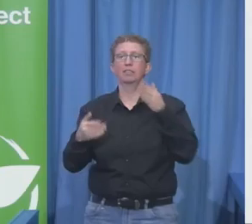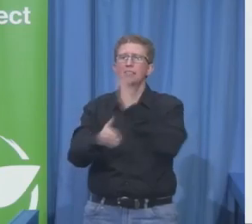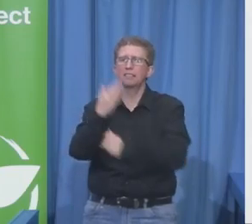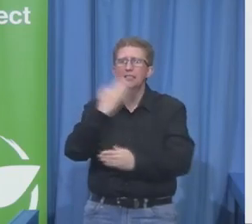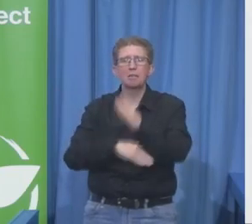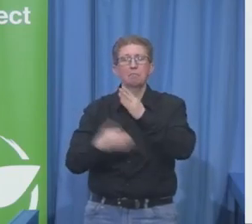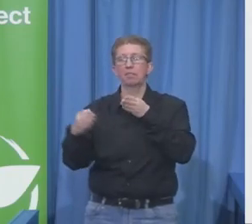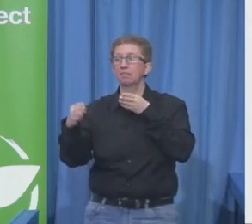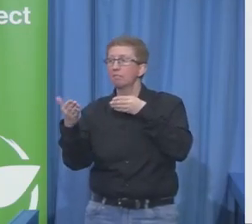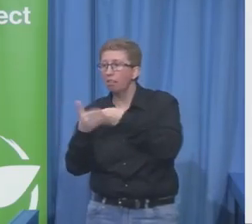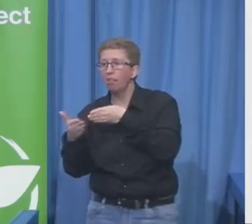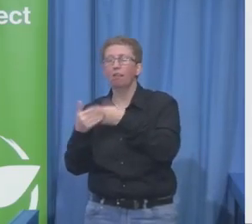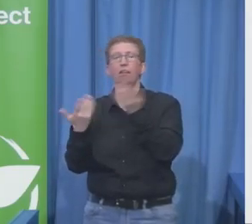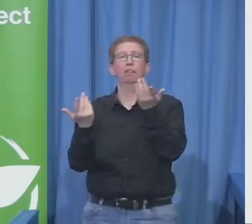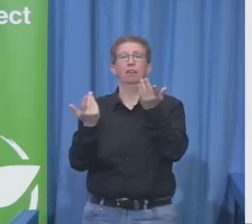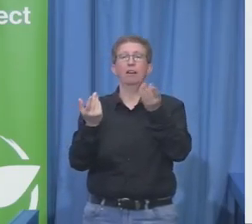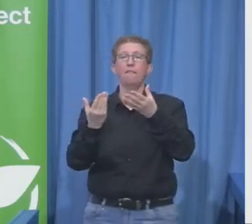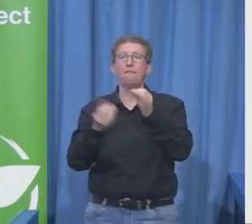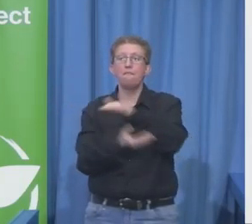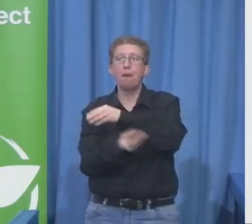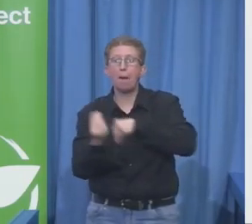Thank you. Hector?